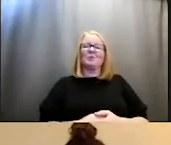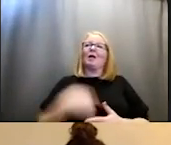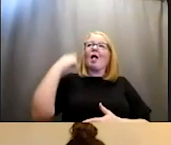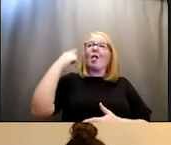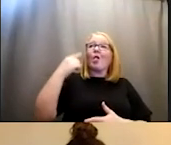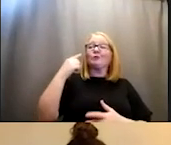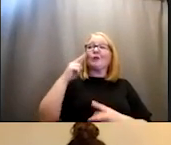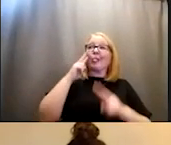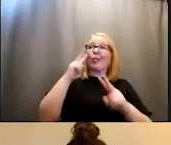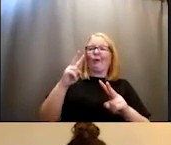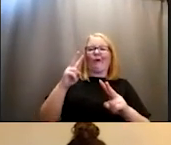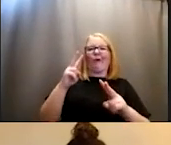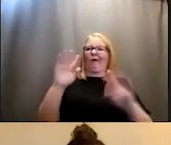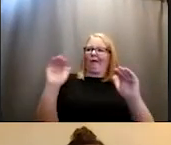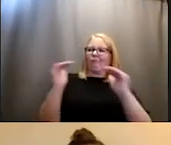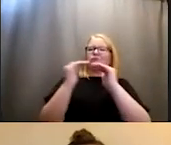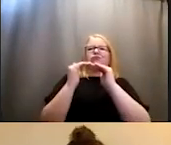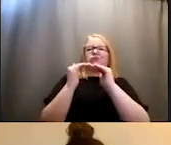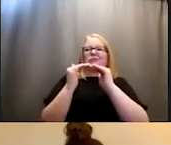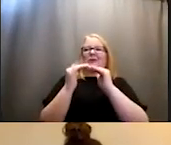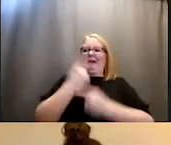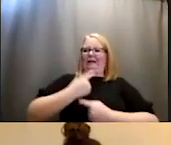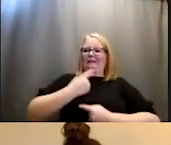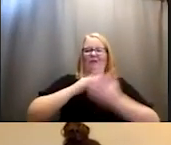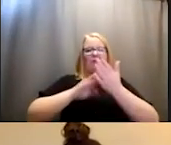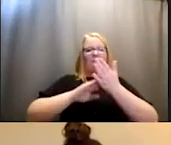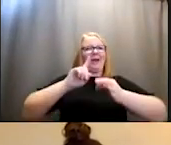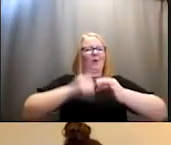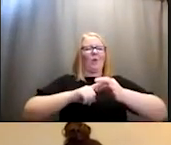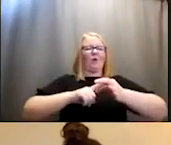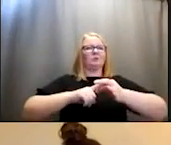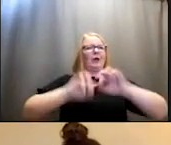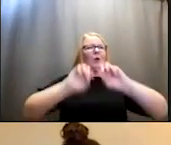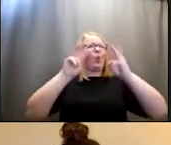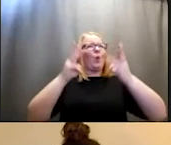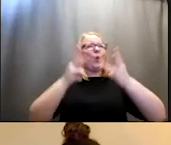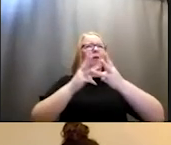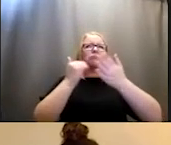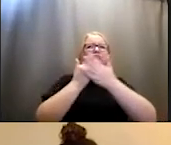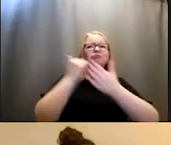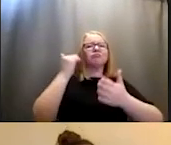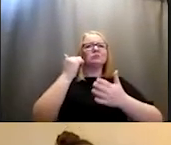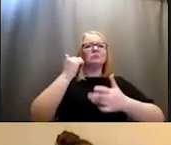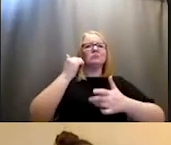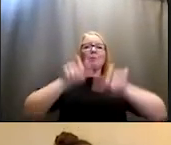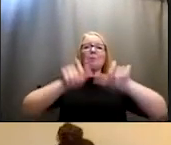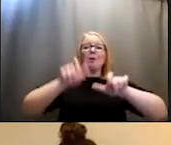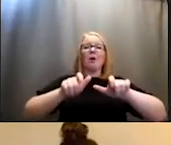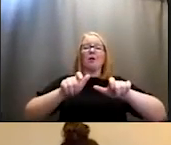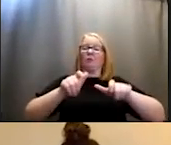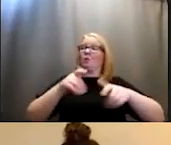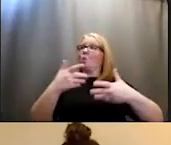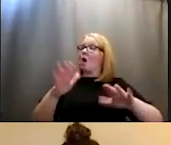by models and by Quant herself, became a real global phenomenon, popular with anyone who was keen to tap into that